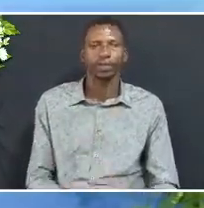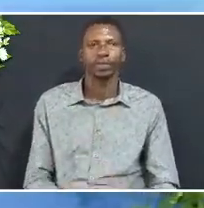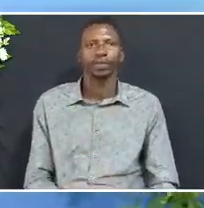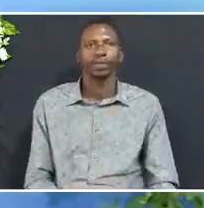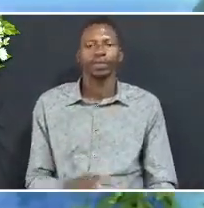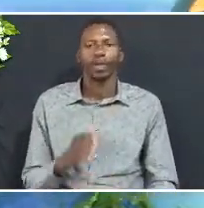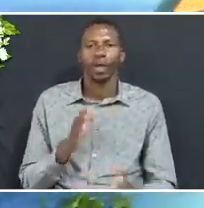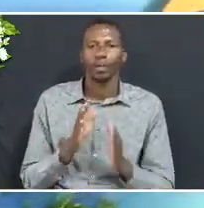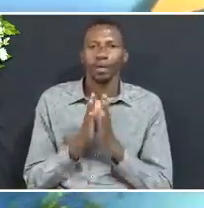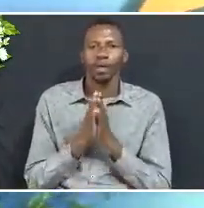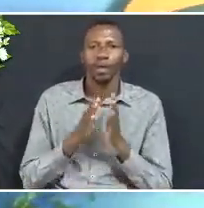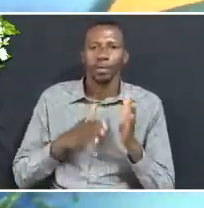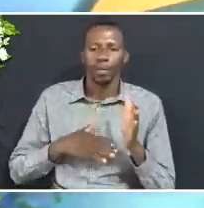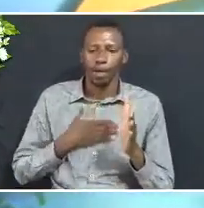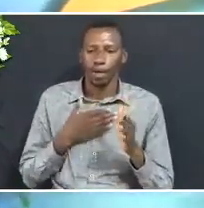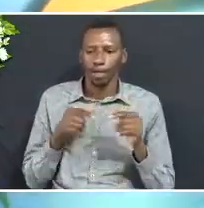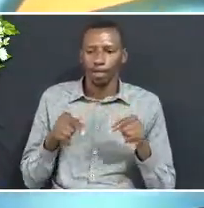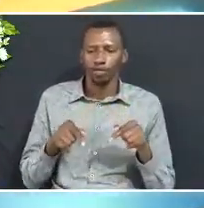my prayer